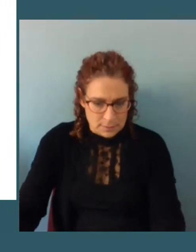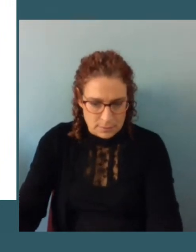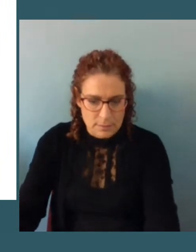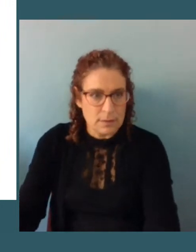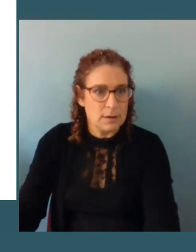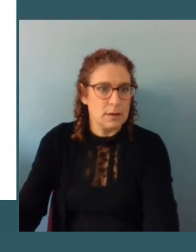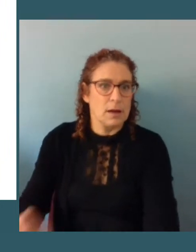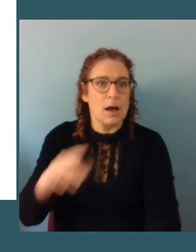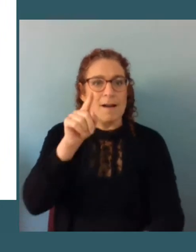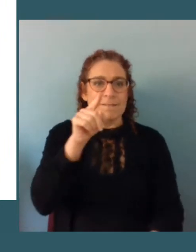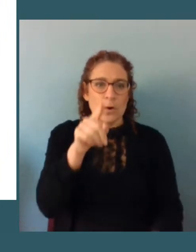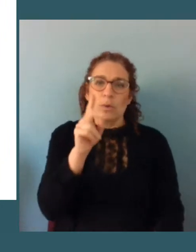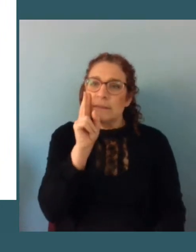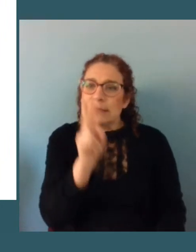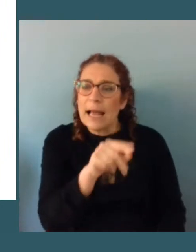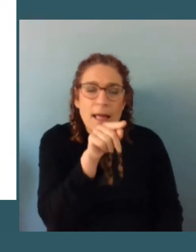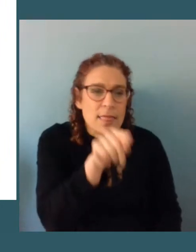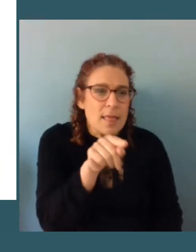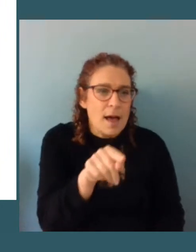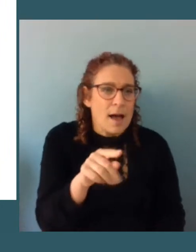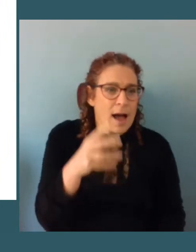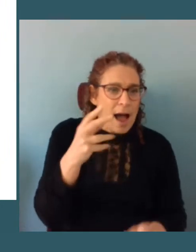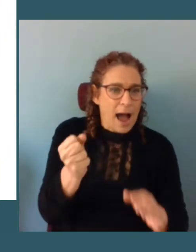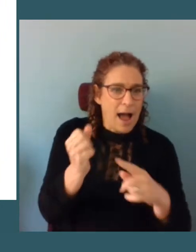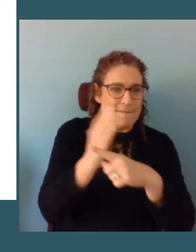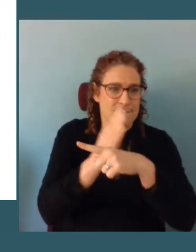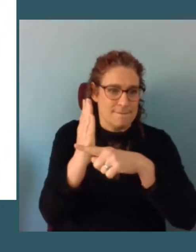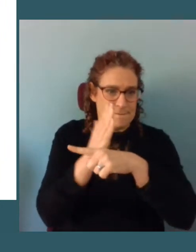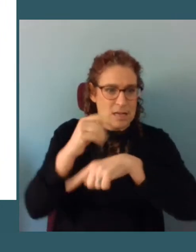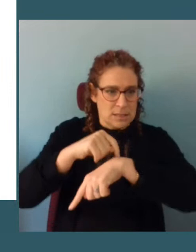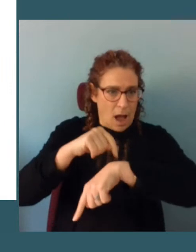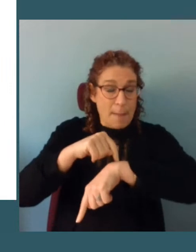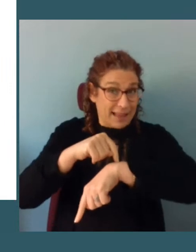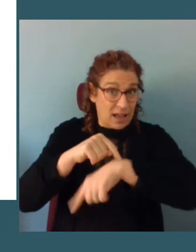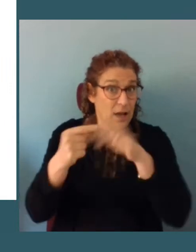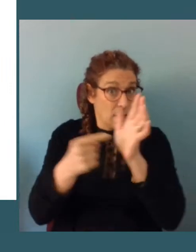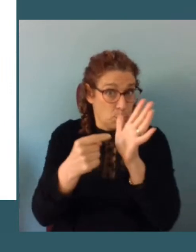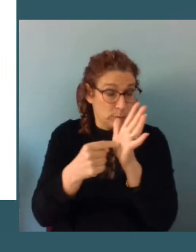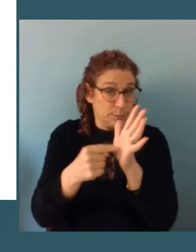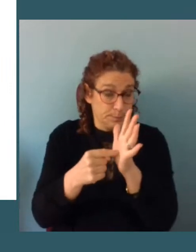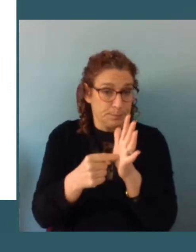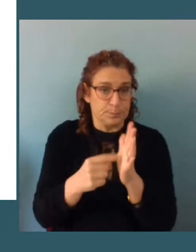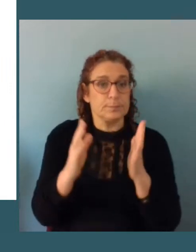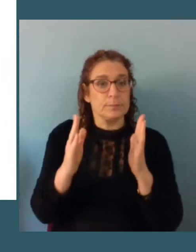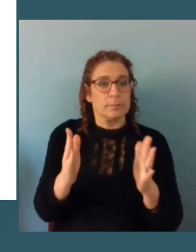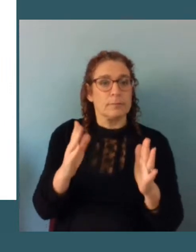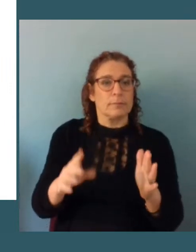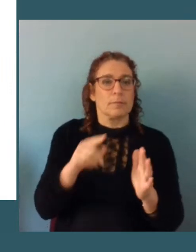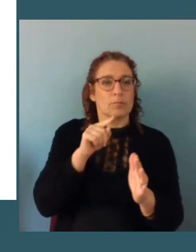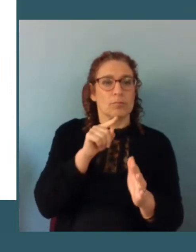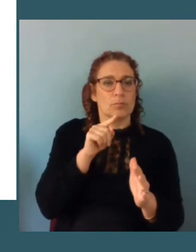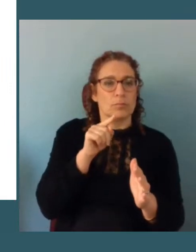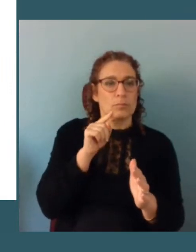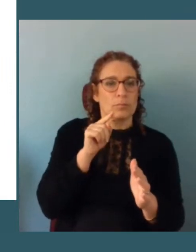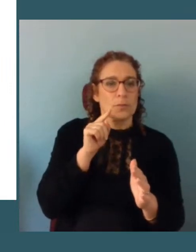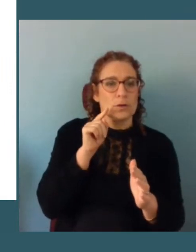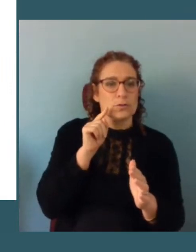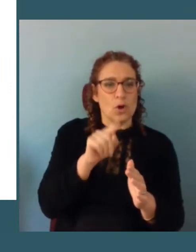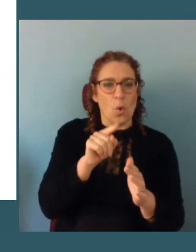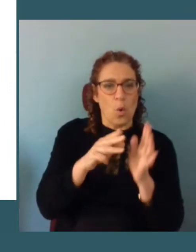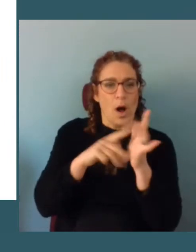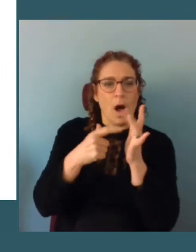intestinal homeostasis. And what they're suggesting is that mucoadherent microbes in the